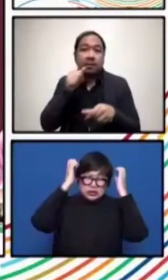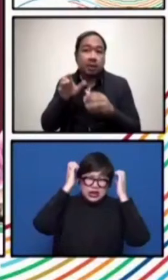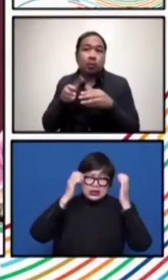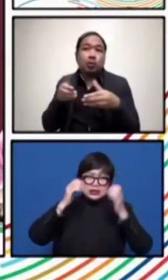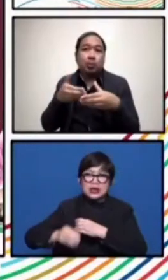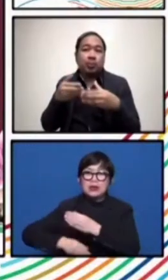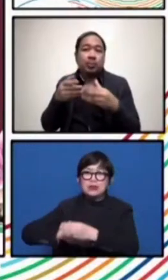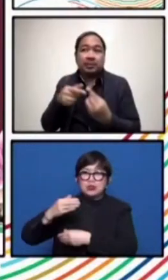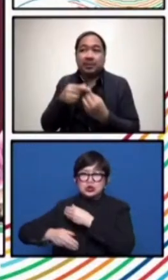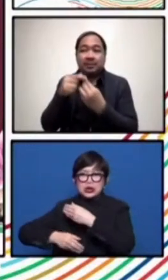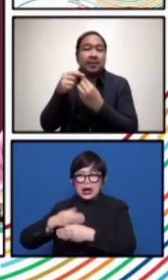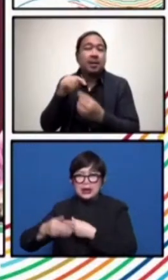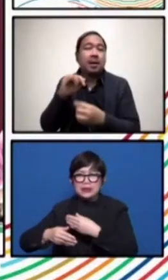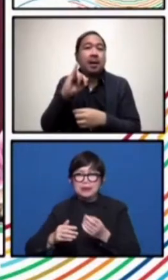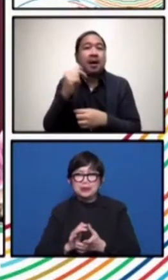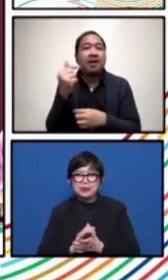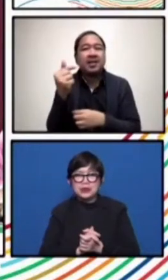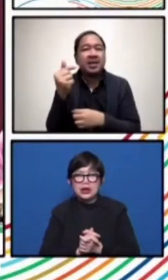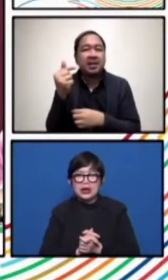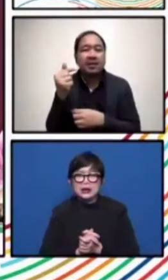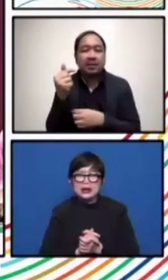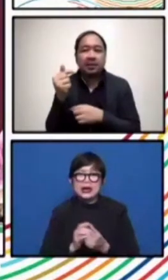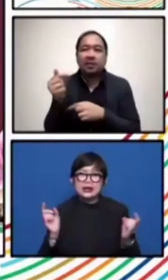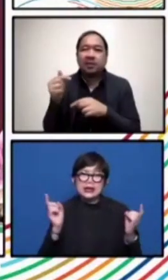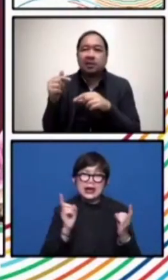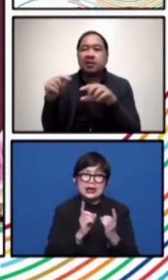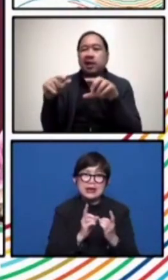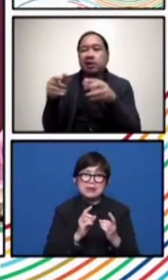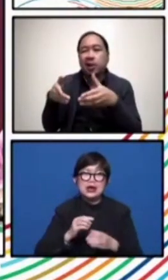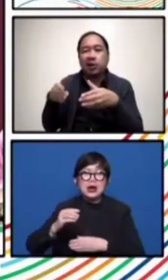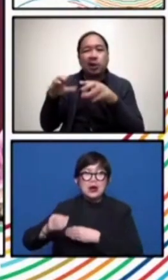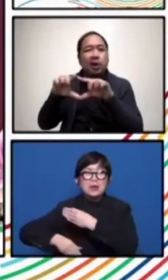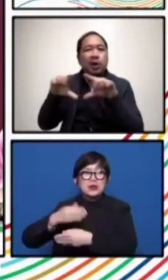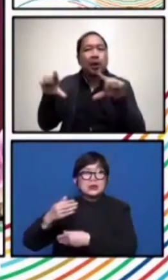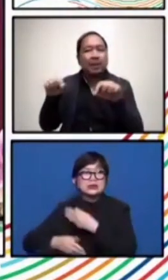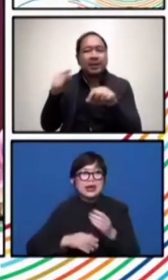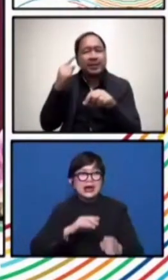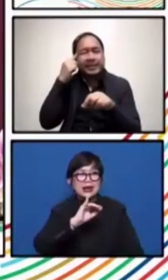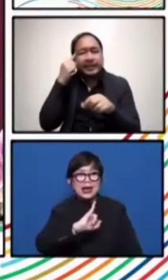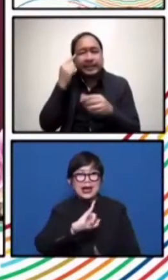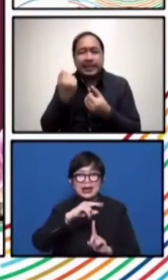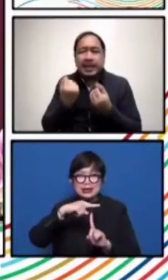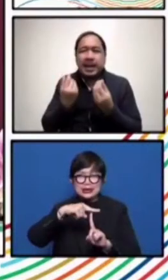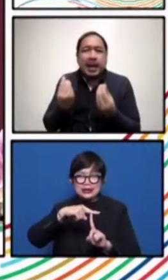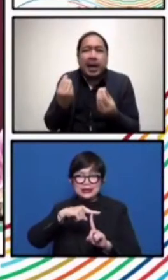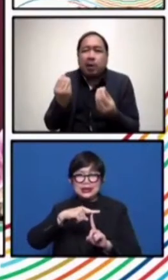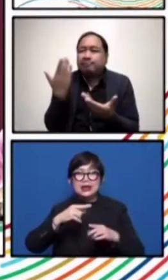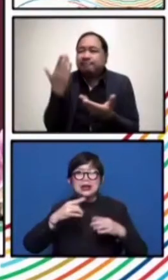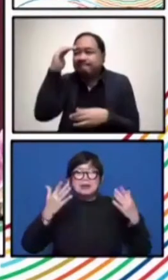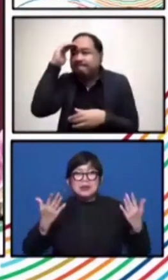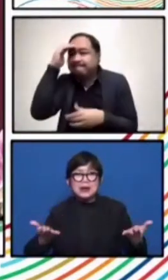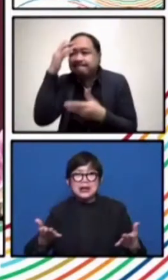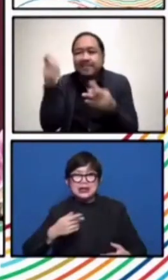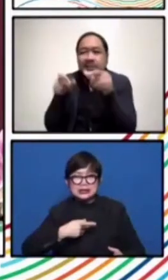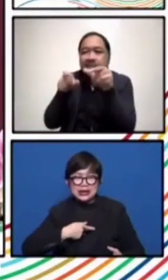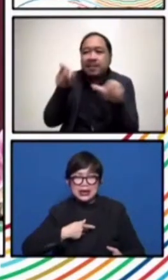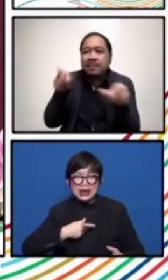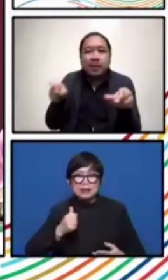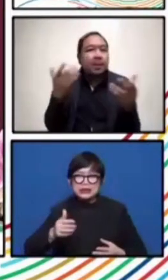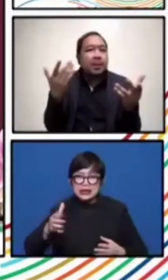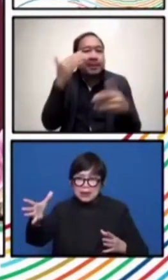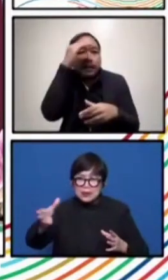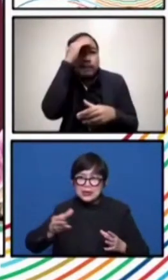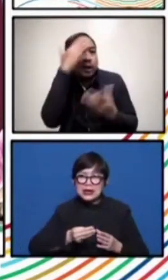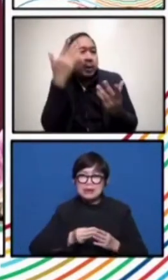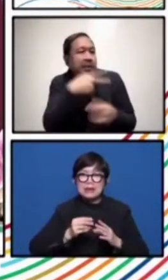companies are facing today which is all about how do I hire people how do I get the talent and from the statistics that